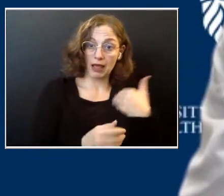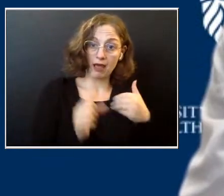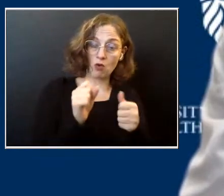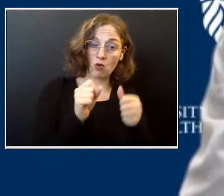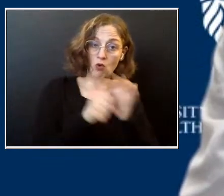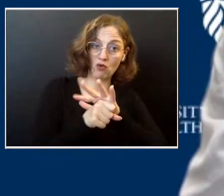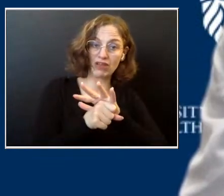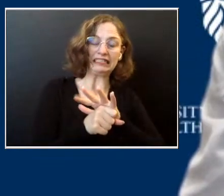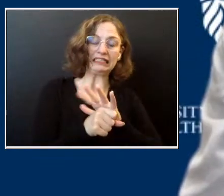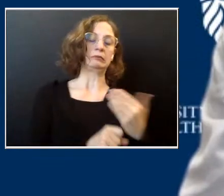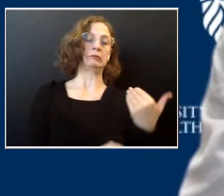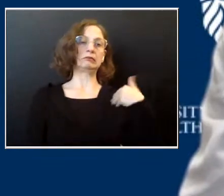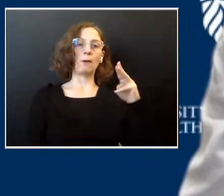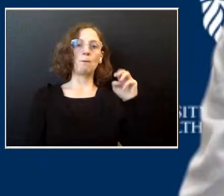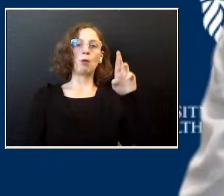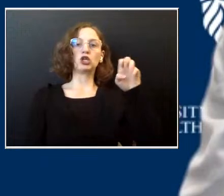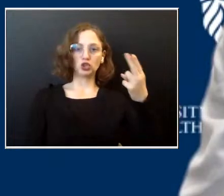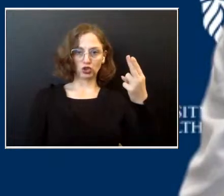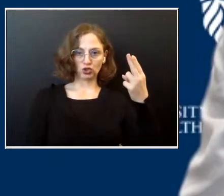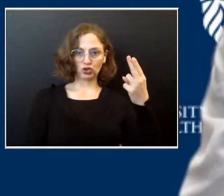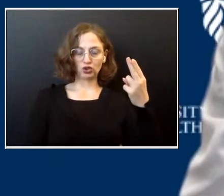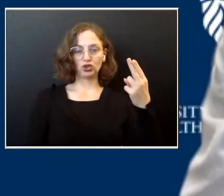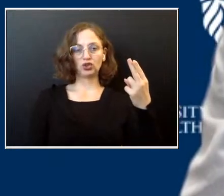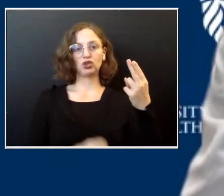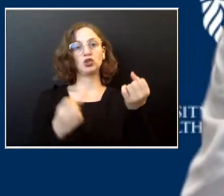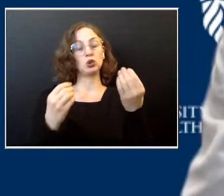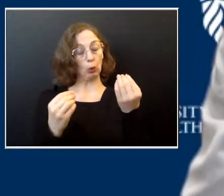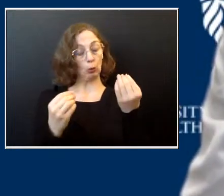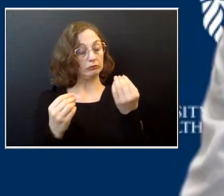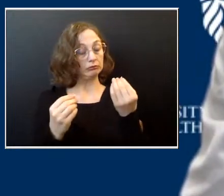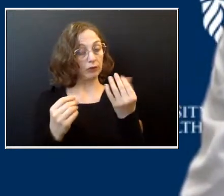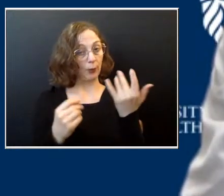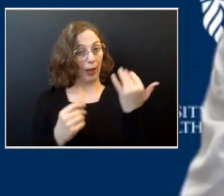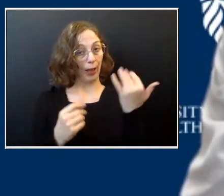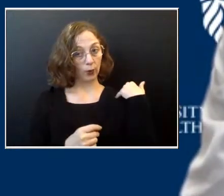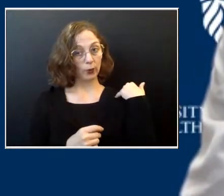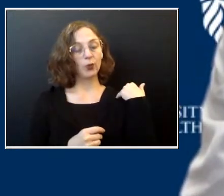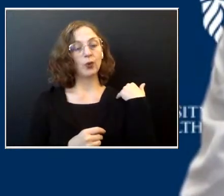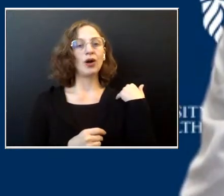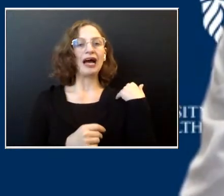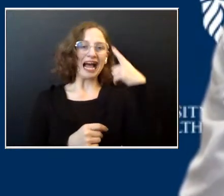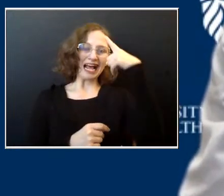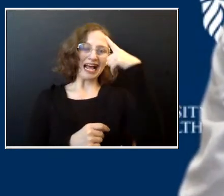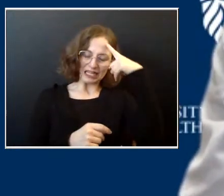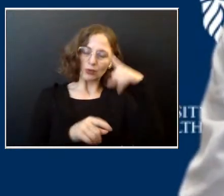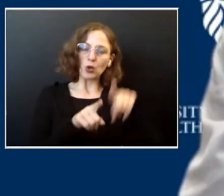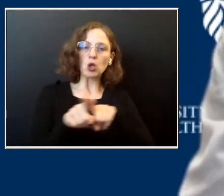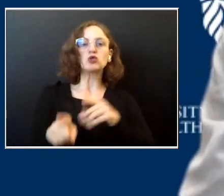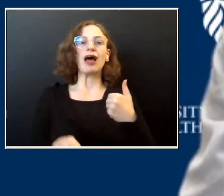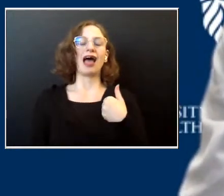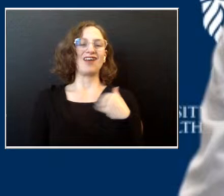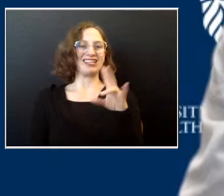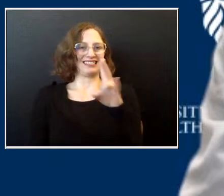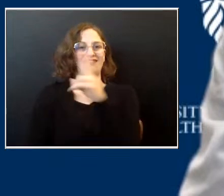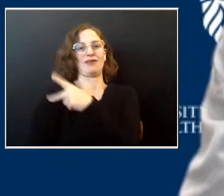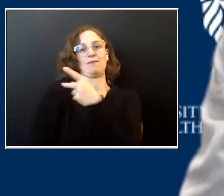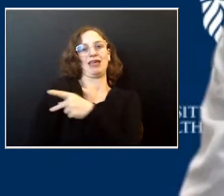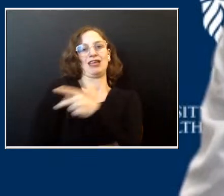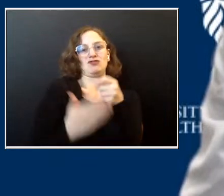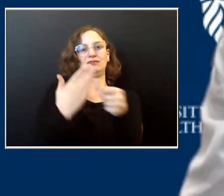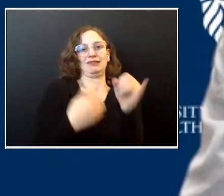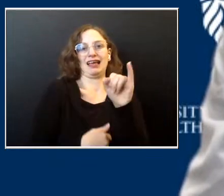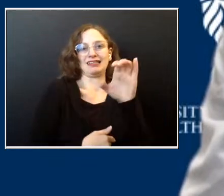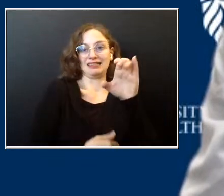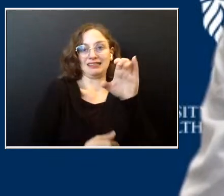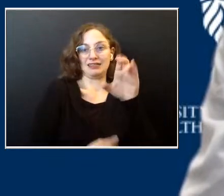in March. So quite a few months ago. And I think we also have 7 ICU patients. So again,